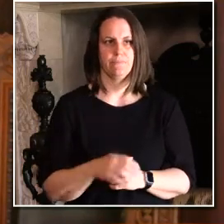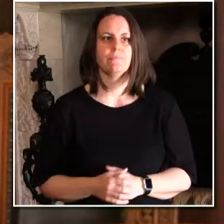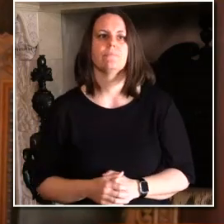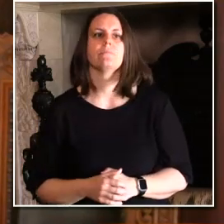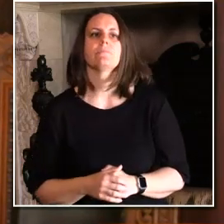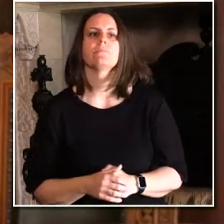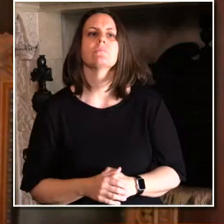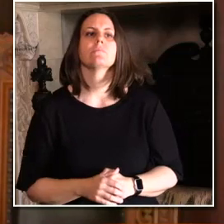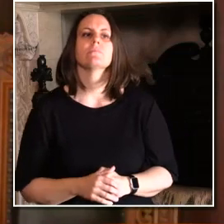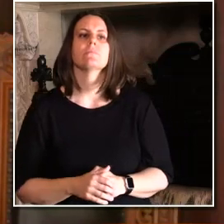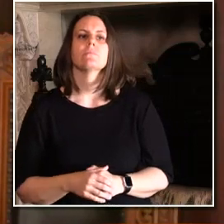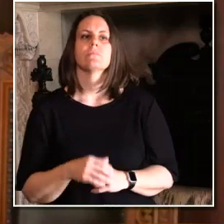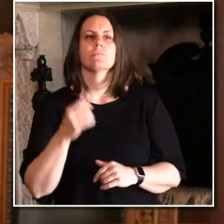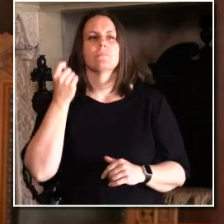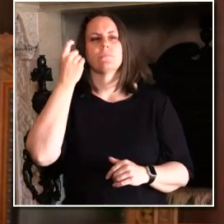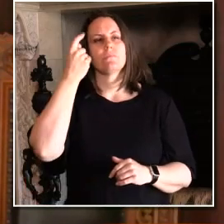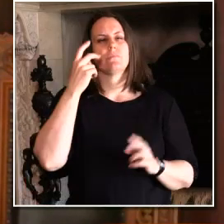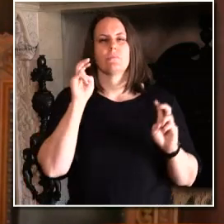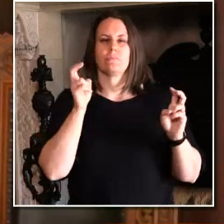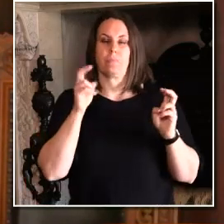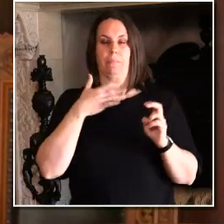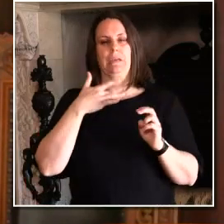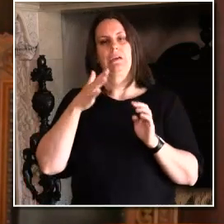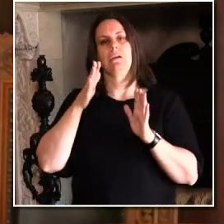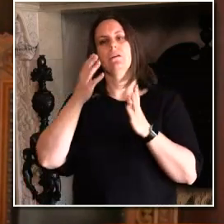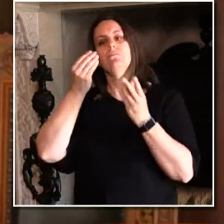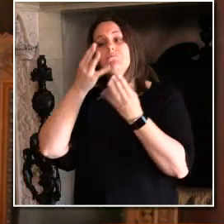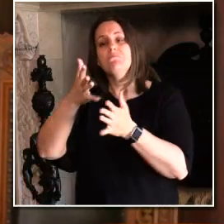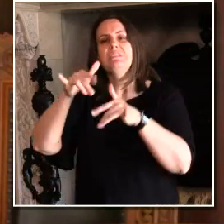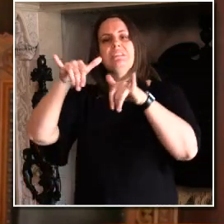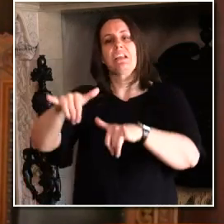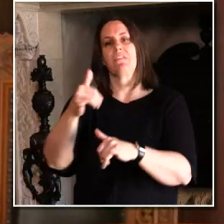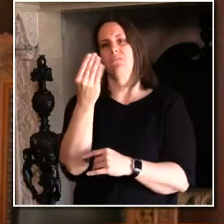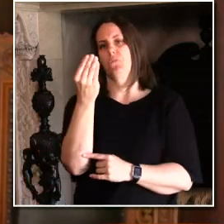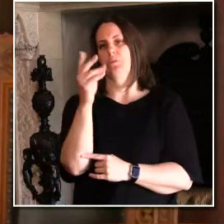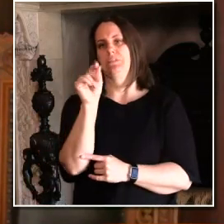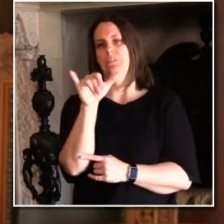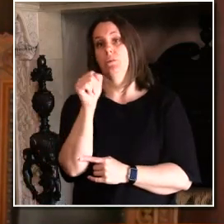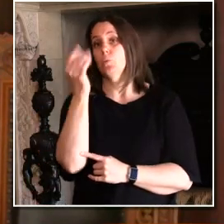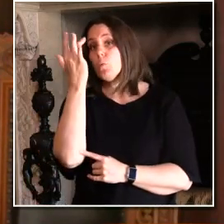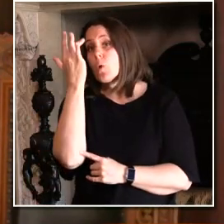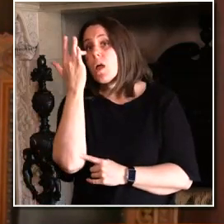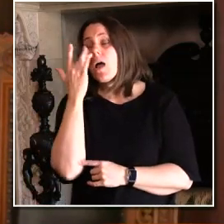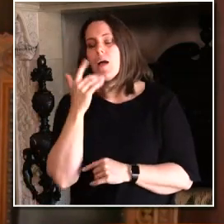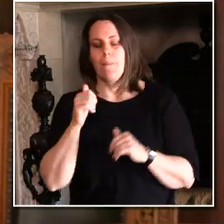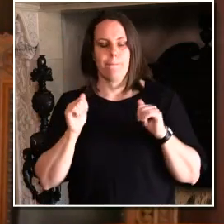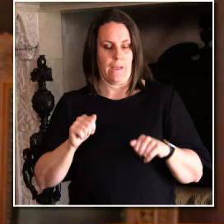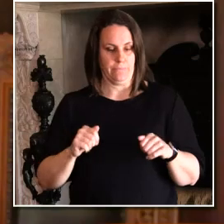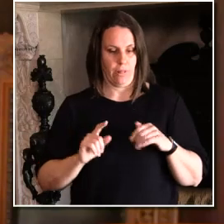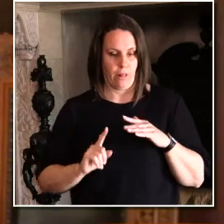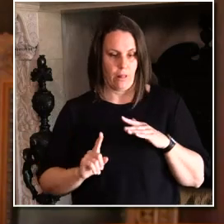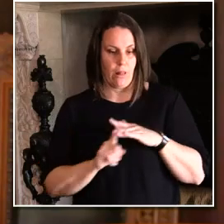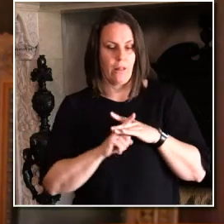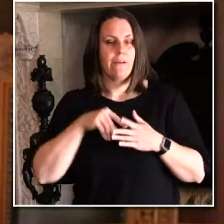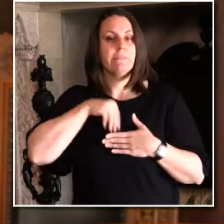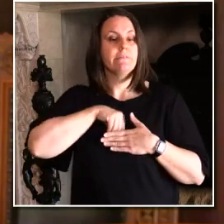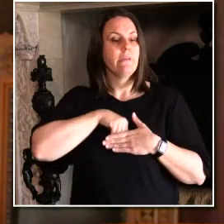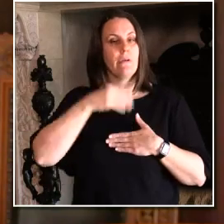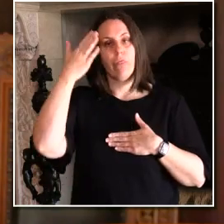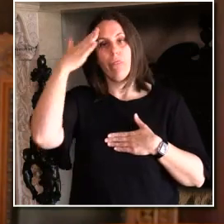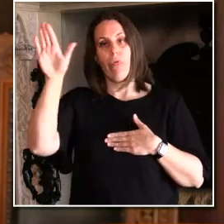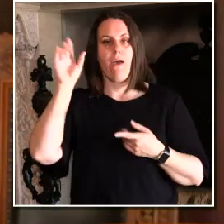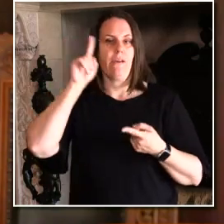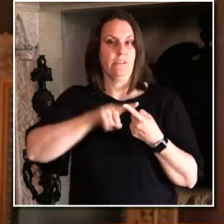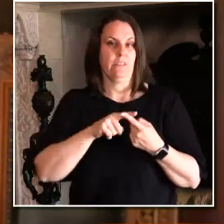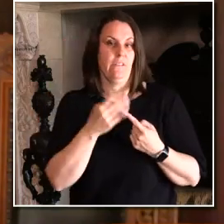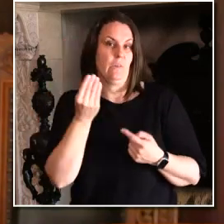14-day quarantine because that's how long the incubation period we think would be for COVID-19. So we ask those individuals to